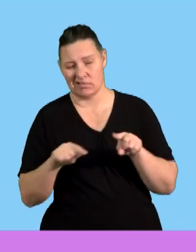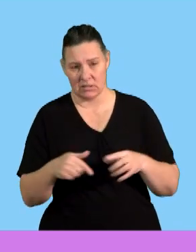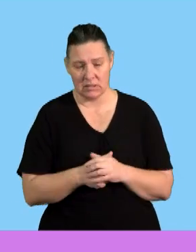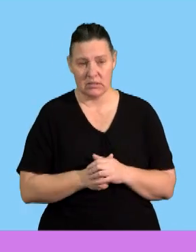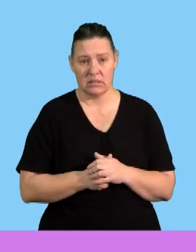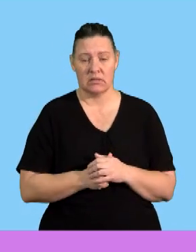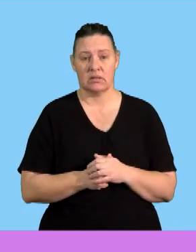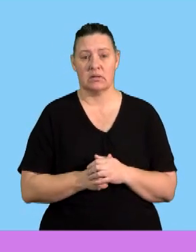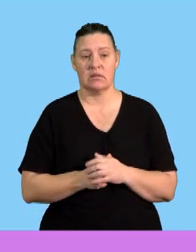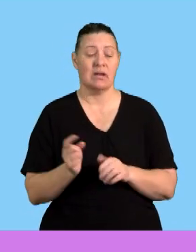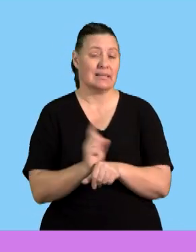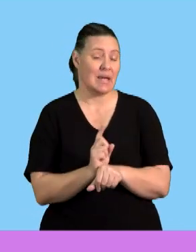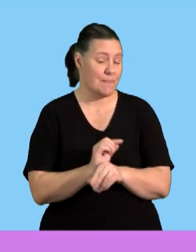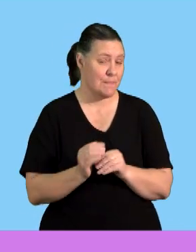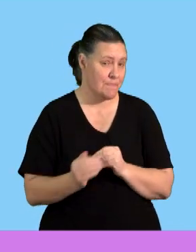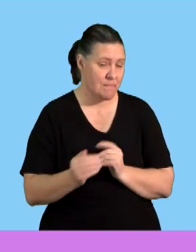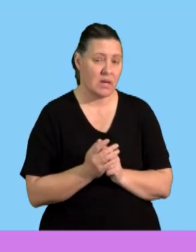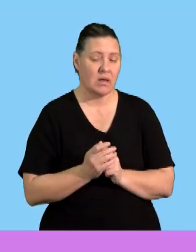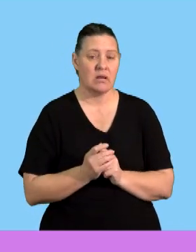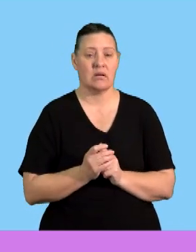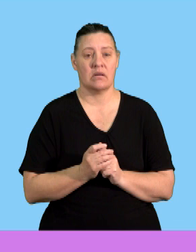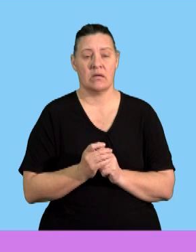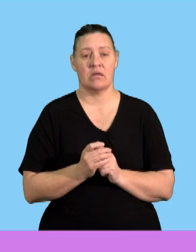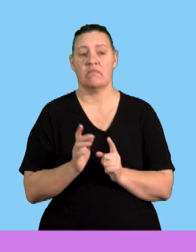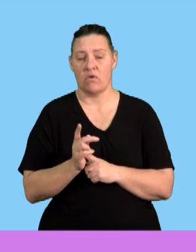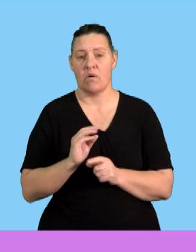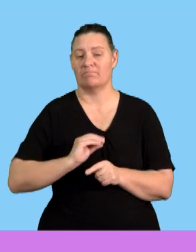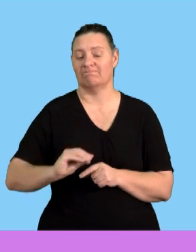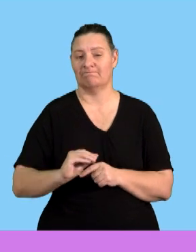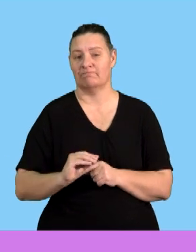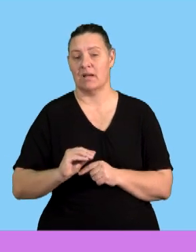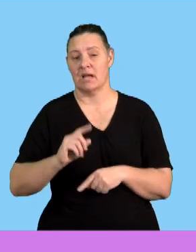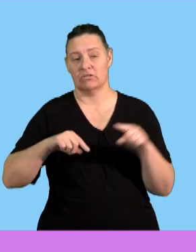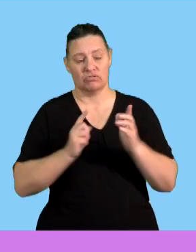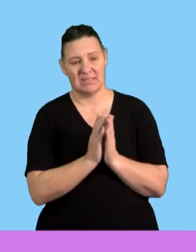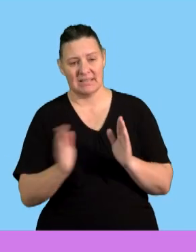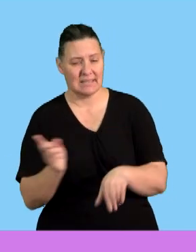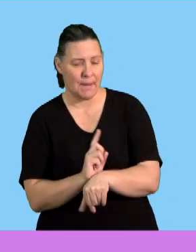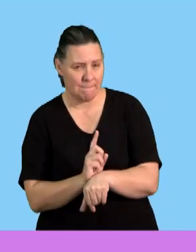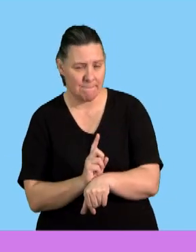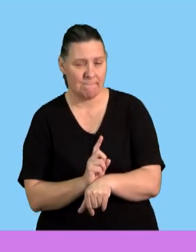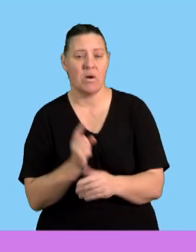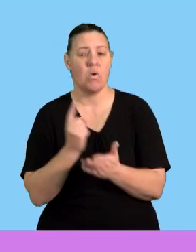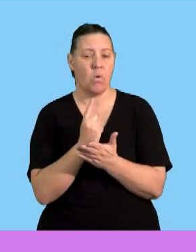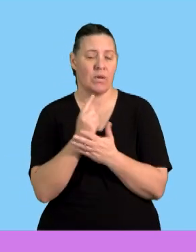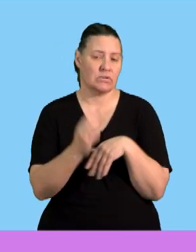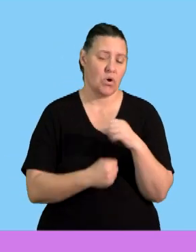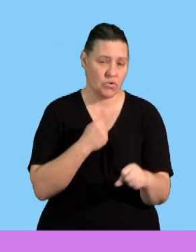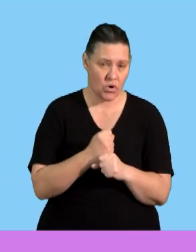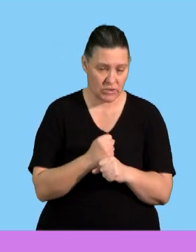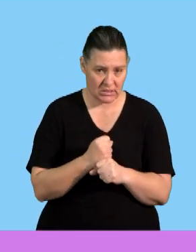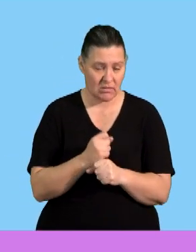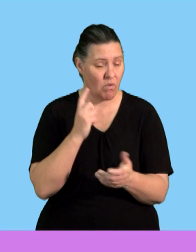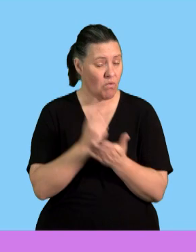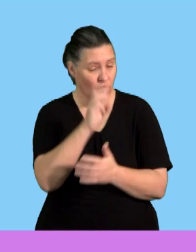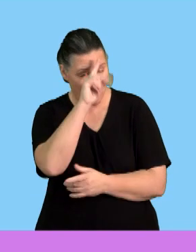loans. The period, it's the duration of the investments or loans, always in years,